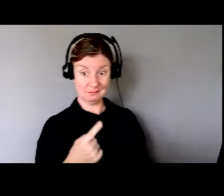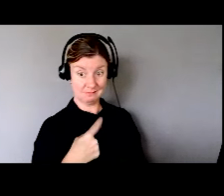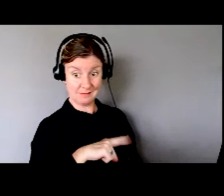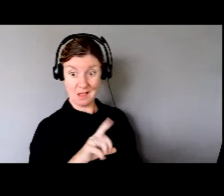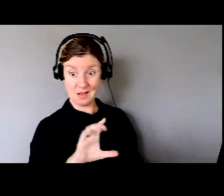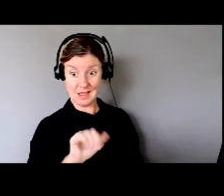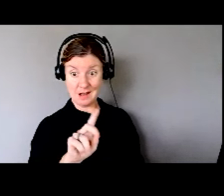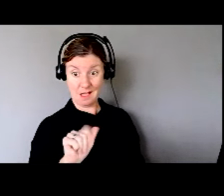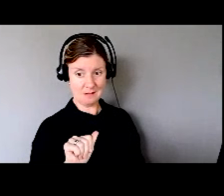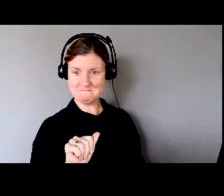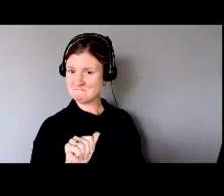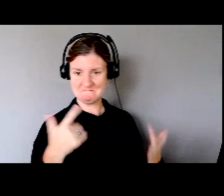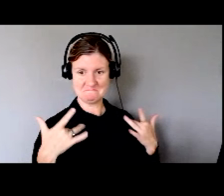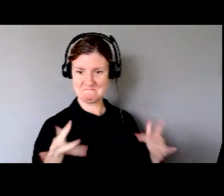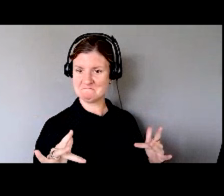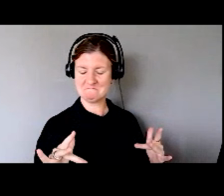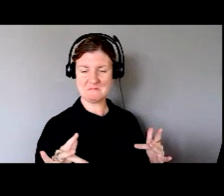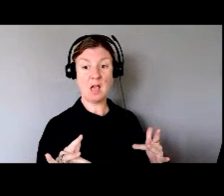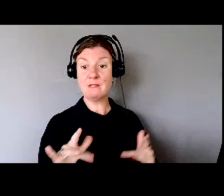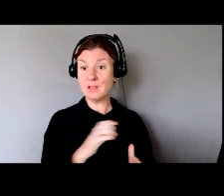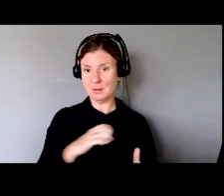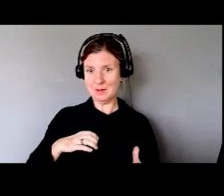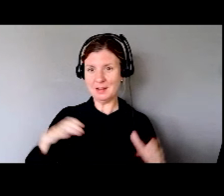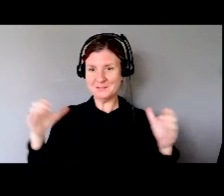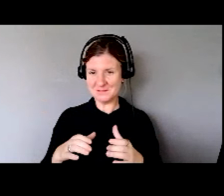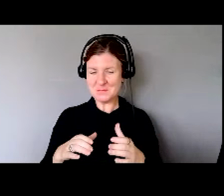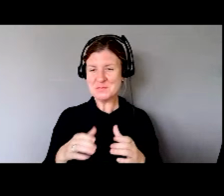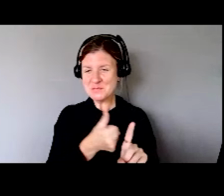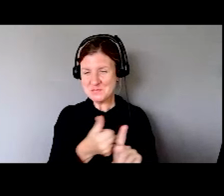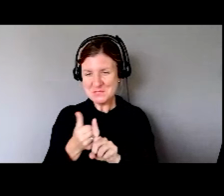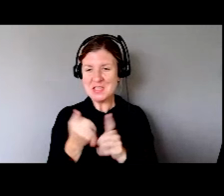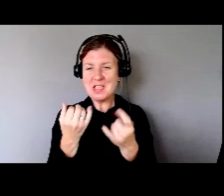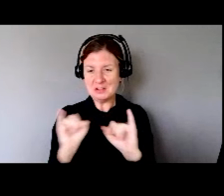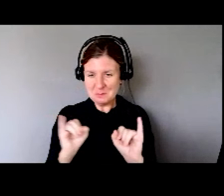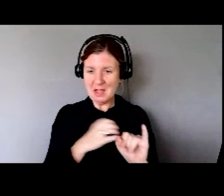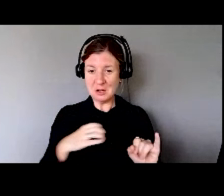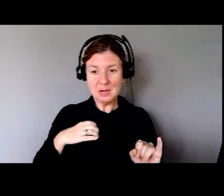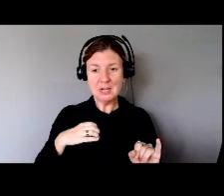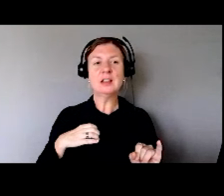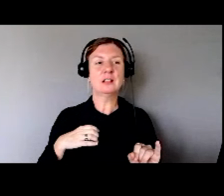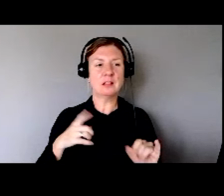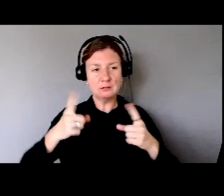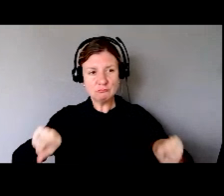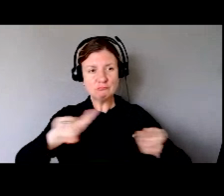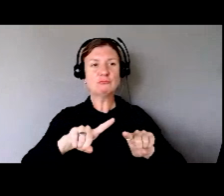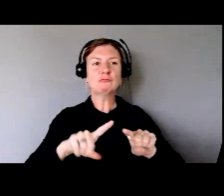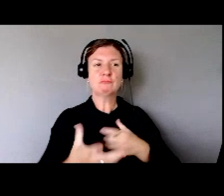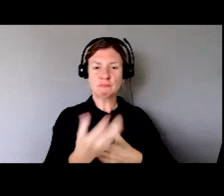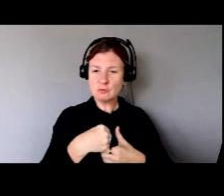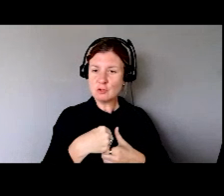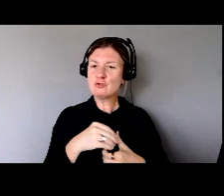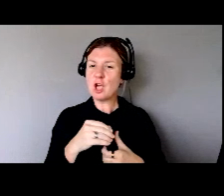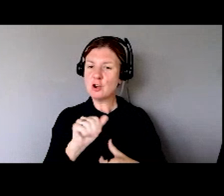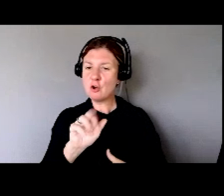Assessors are an independent committee made up of artist peers, community members, and subject